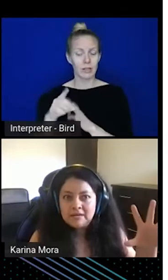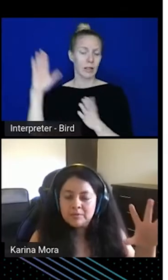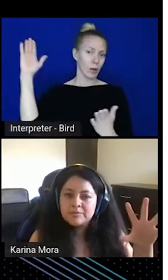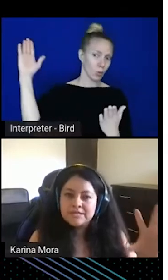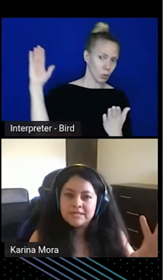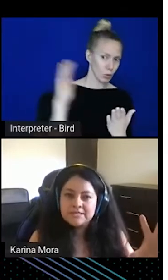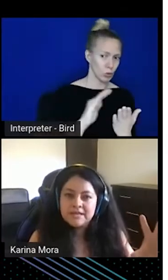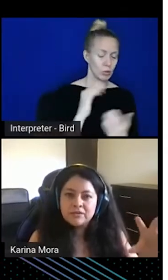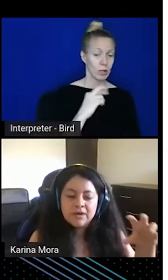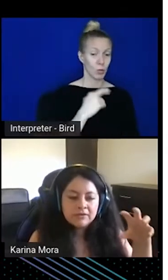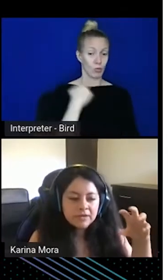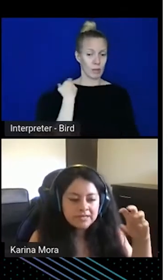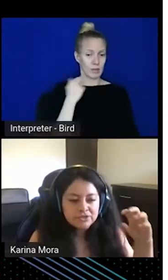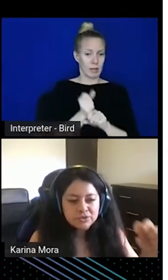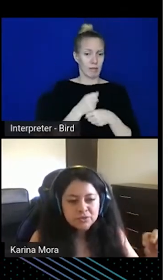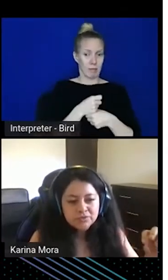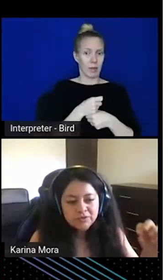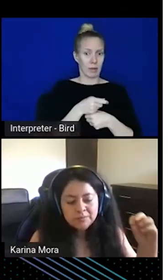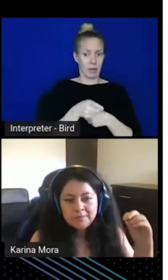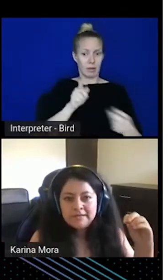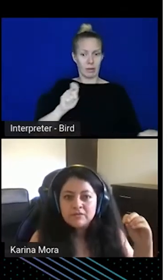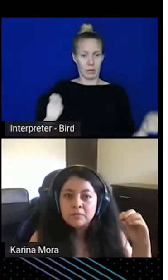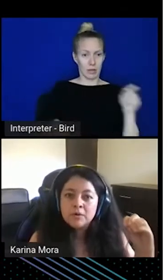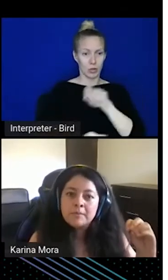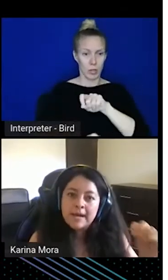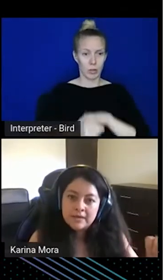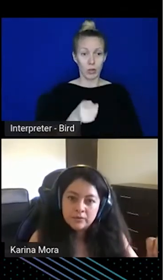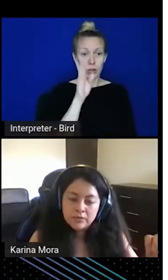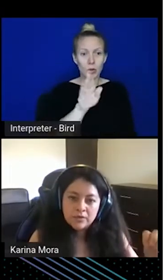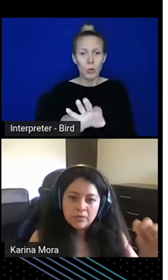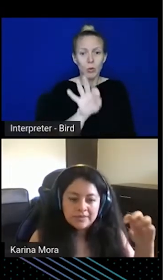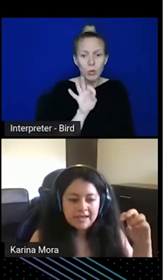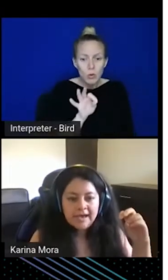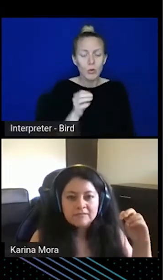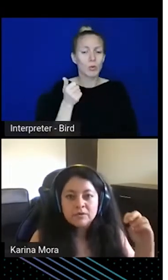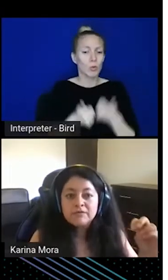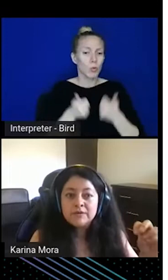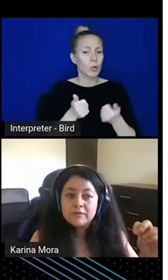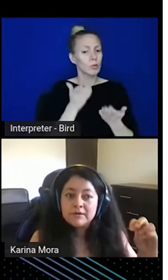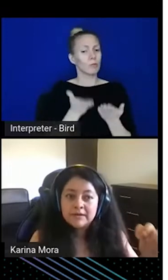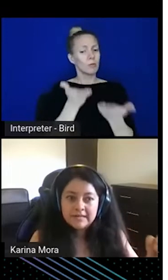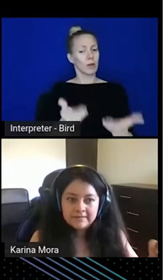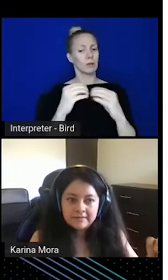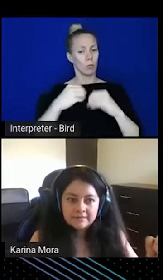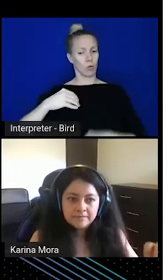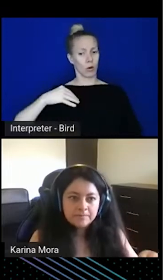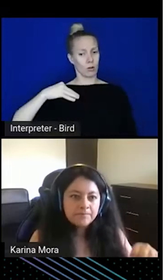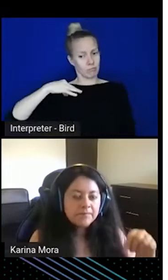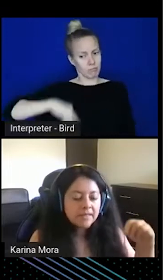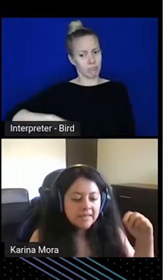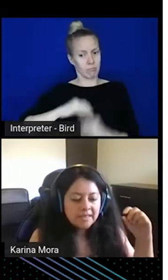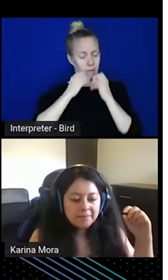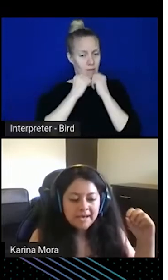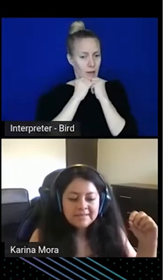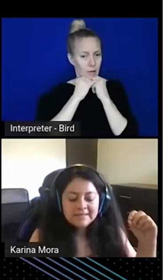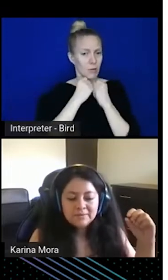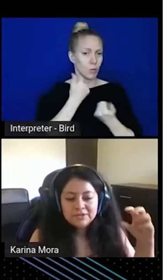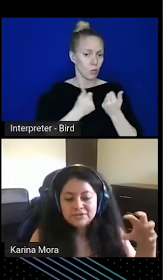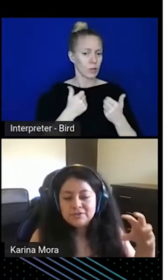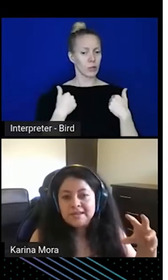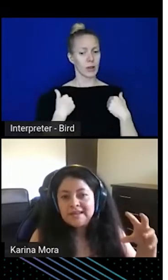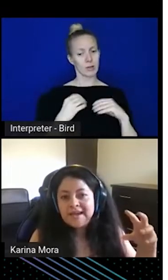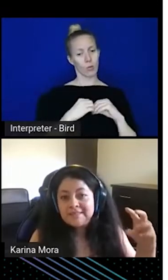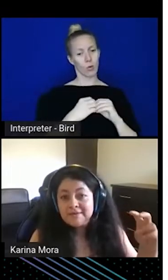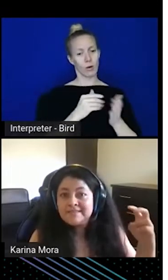making an abrupt change, and you actually choose what provides you more value, what has more frequent releases. But